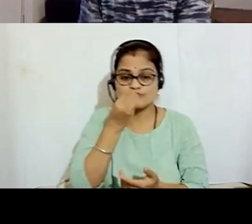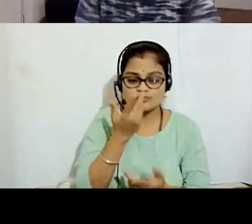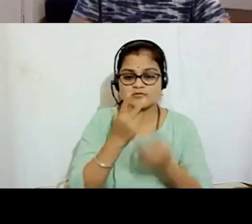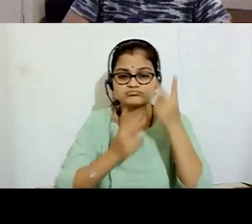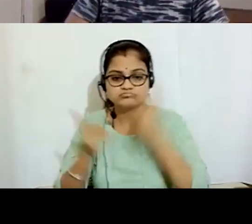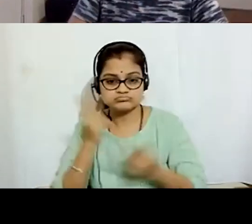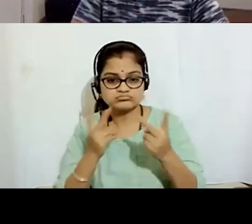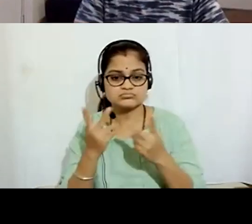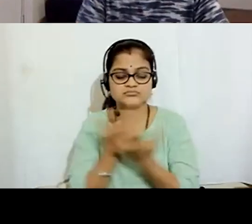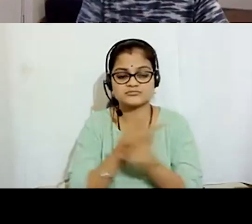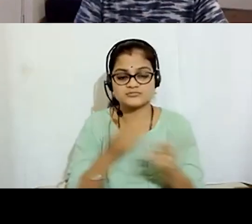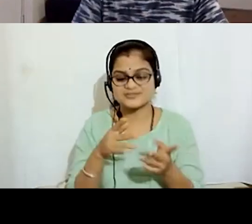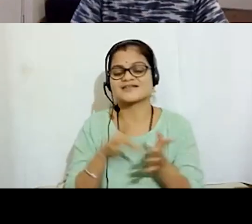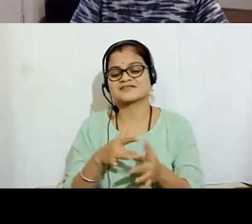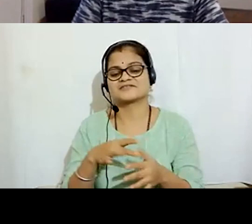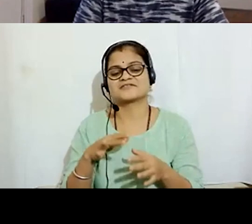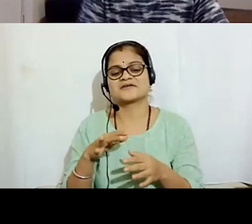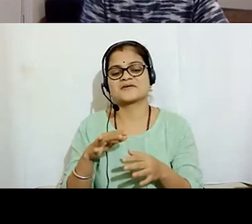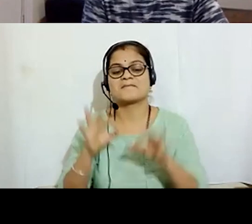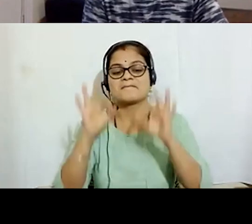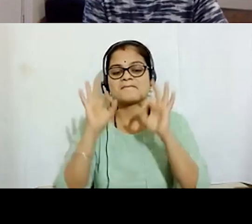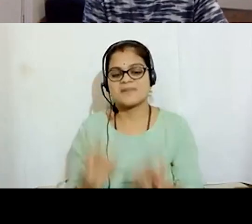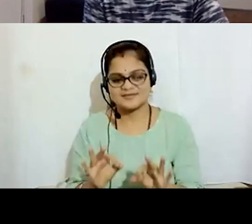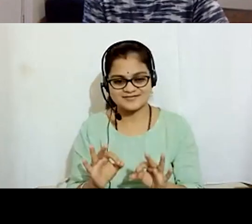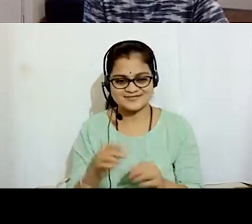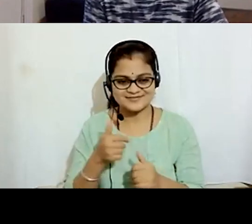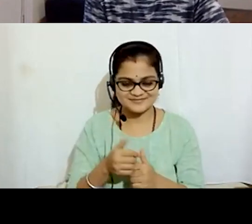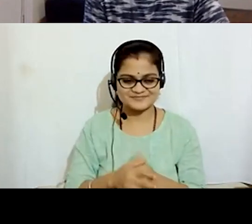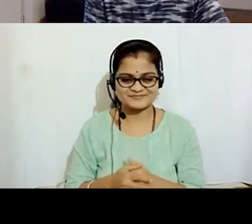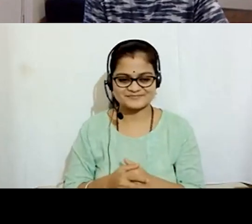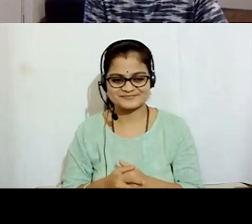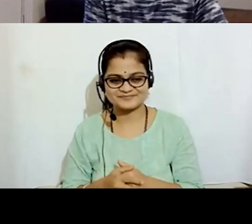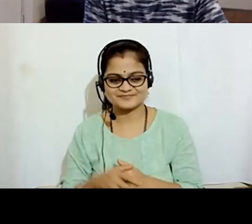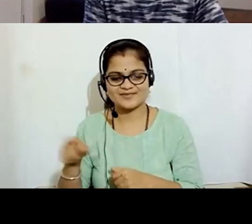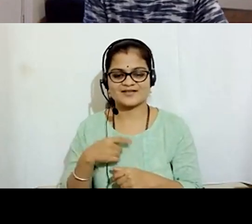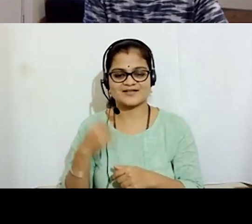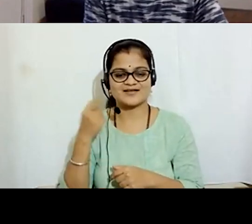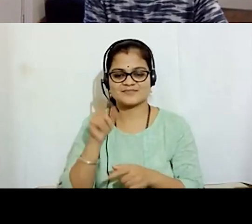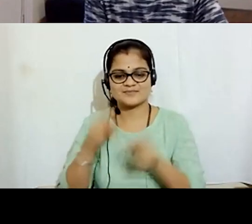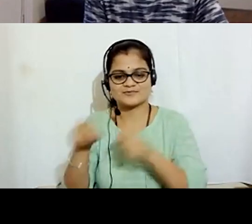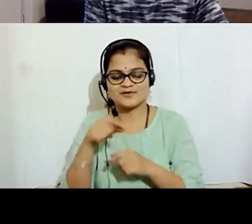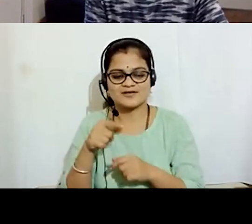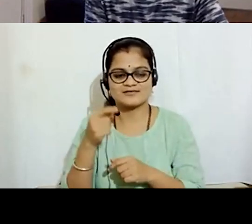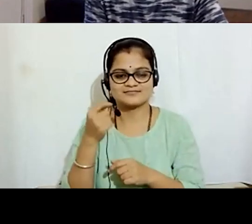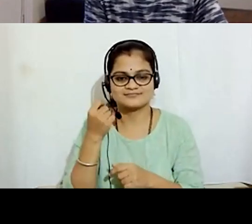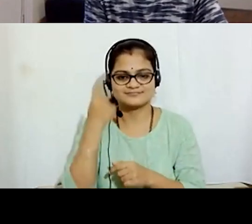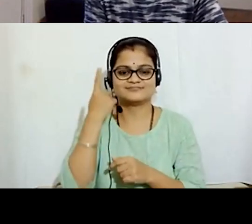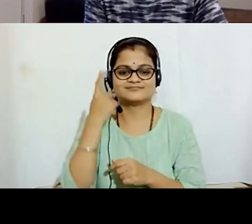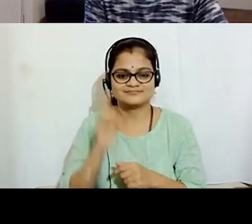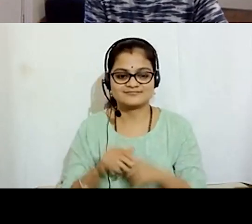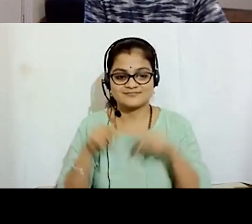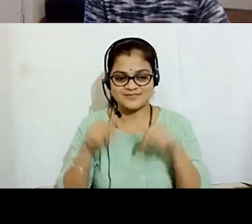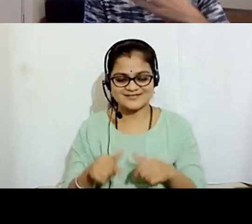So I think that's a great way to open that door to people. Yeah, so thank you so much. I'm really